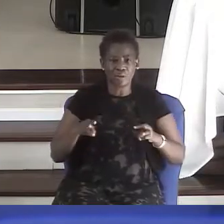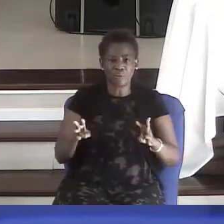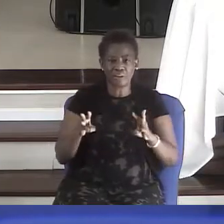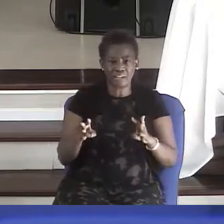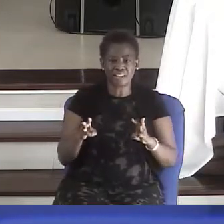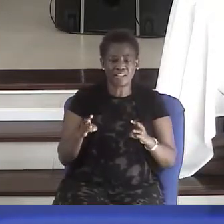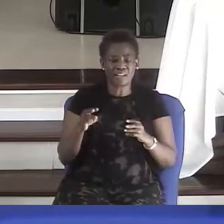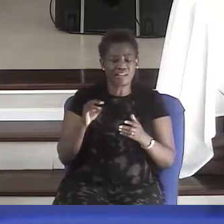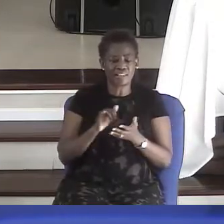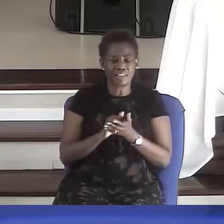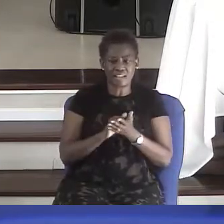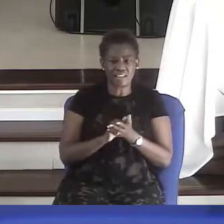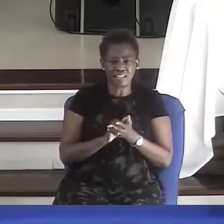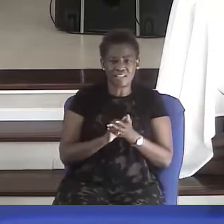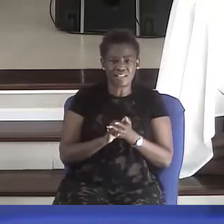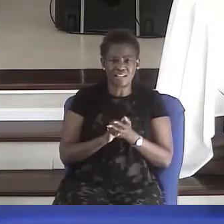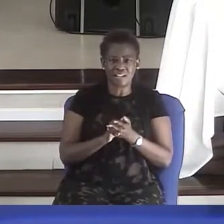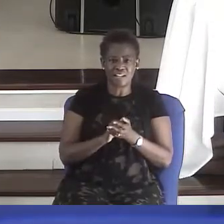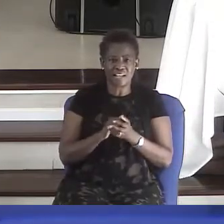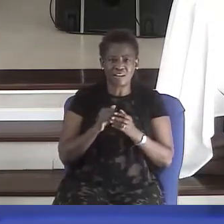end?